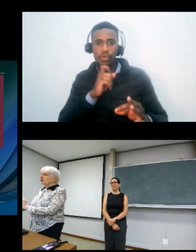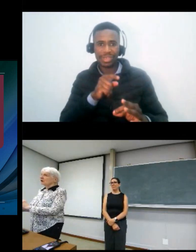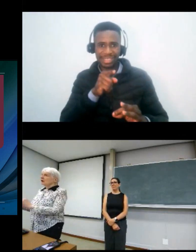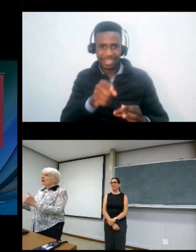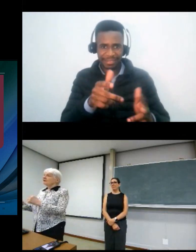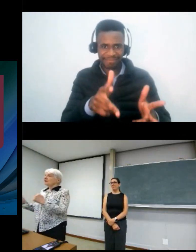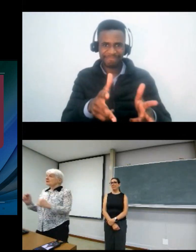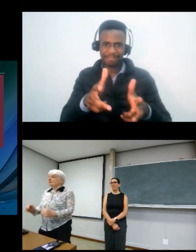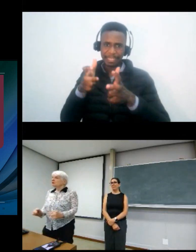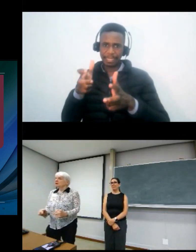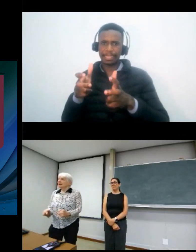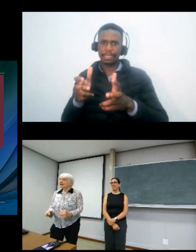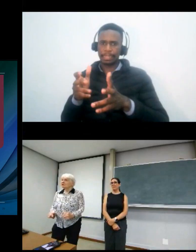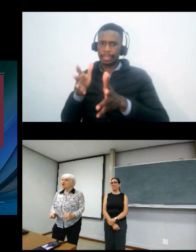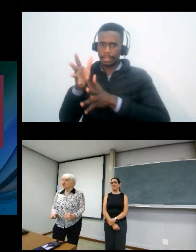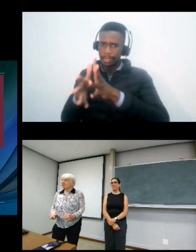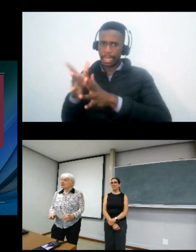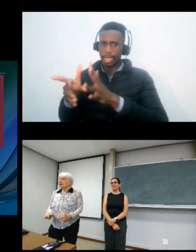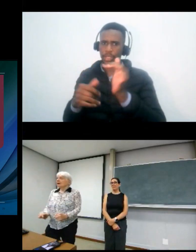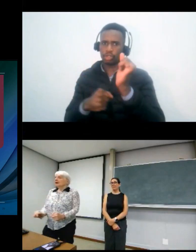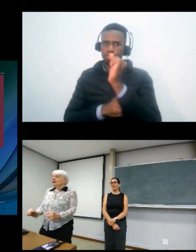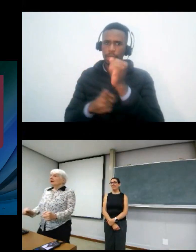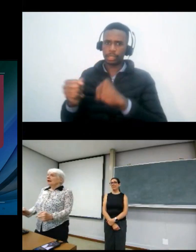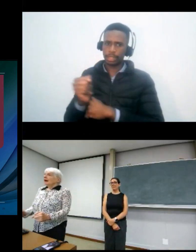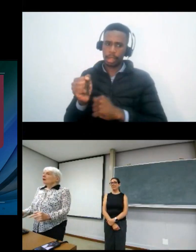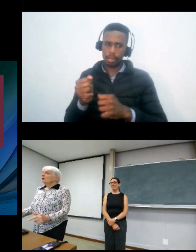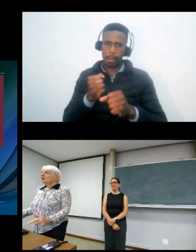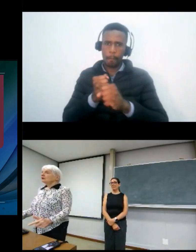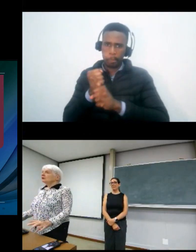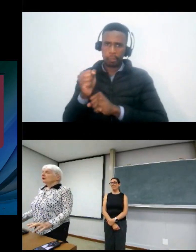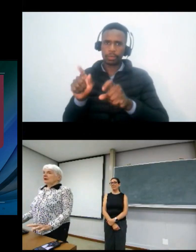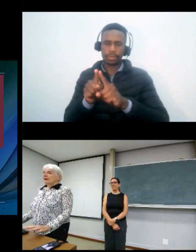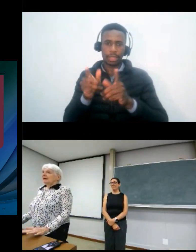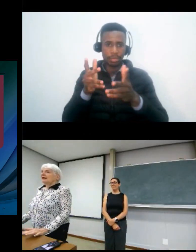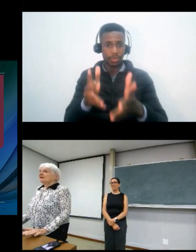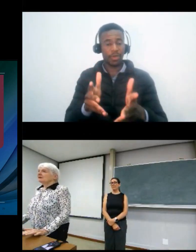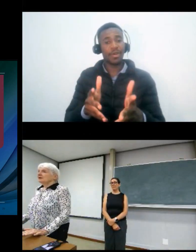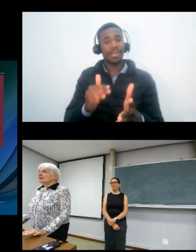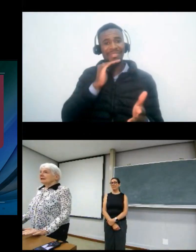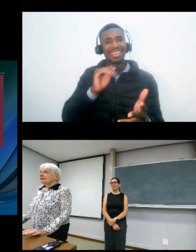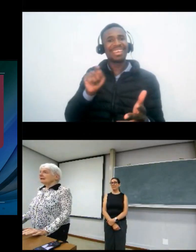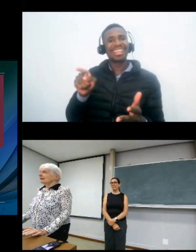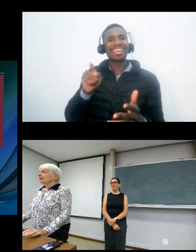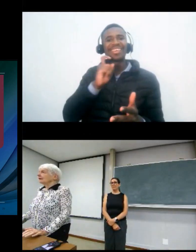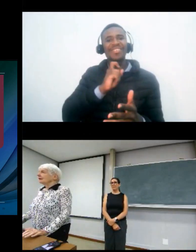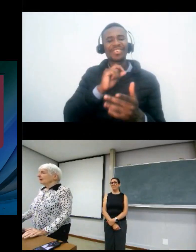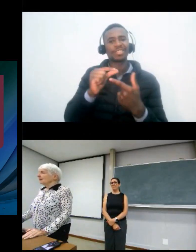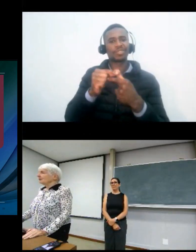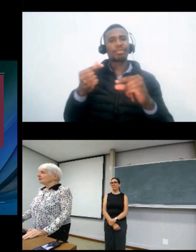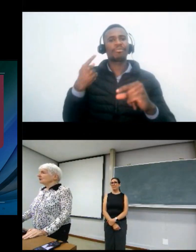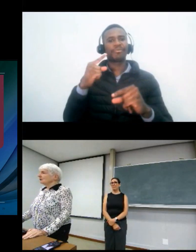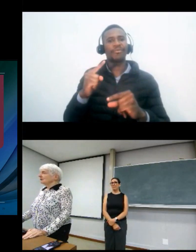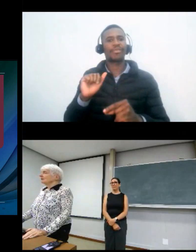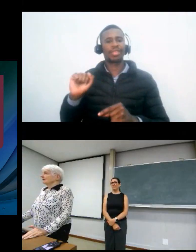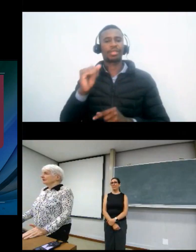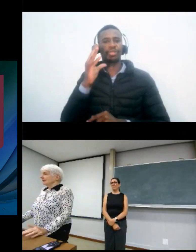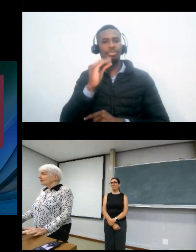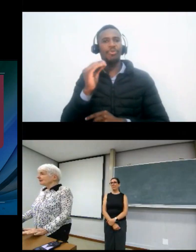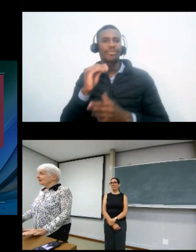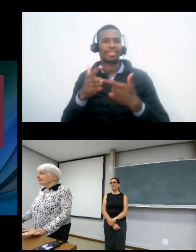grammatical structures of their spoken languages. We do not have data